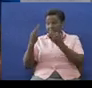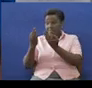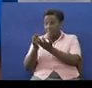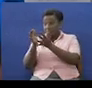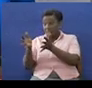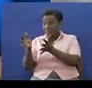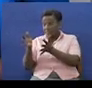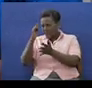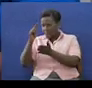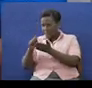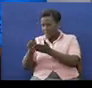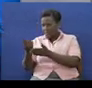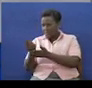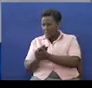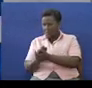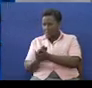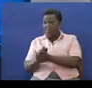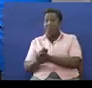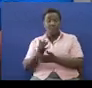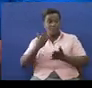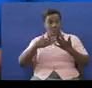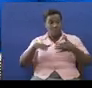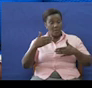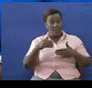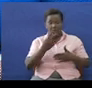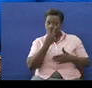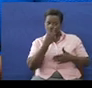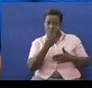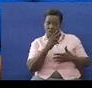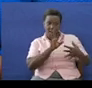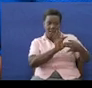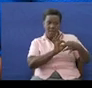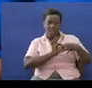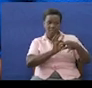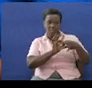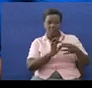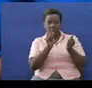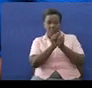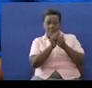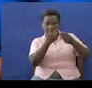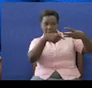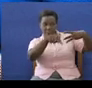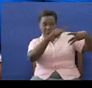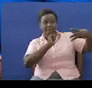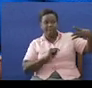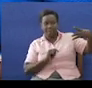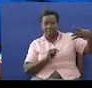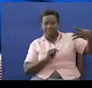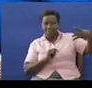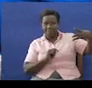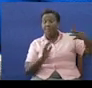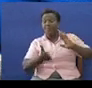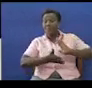now in here, talking about the family size of family members, we want to see the relationship of all